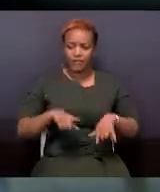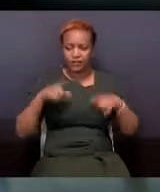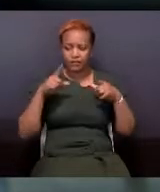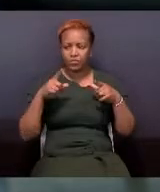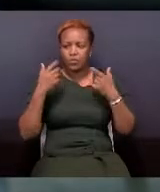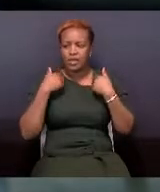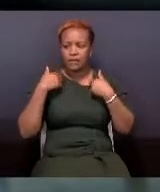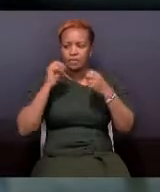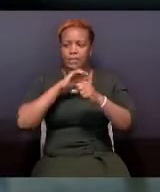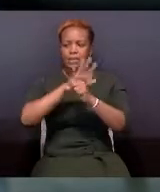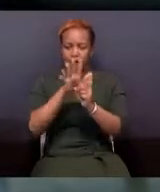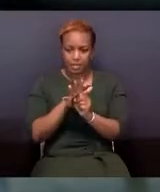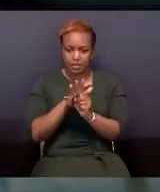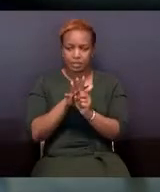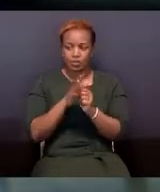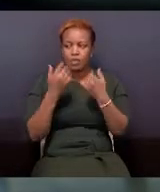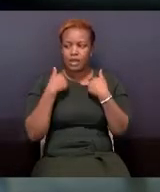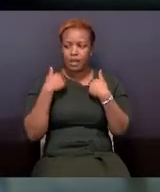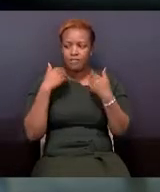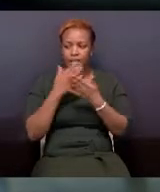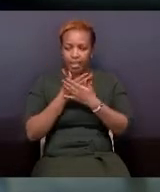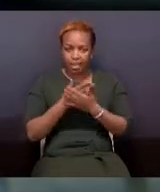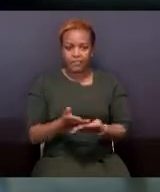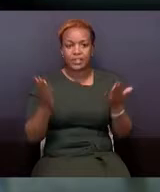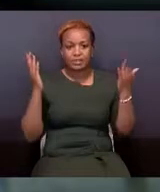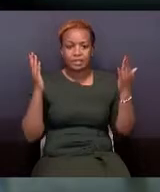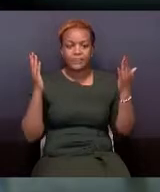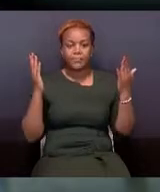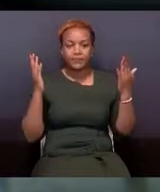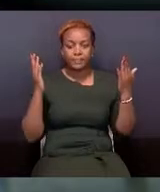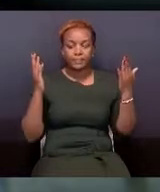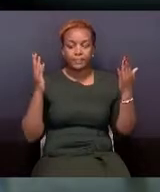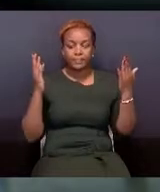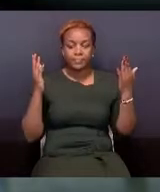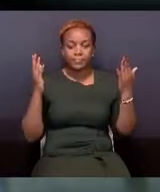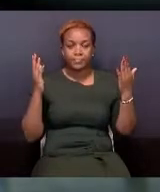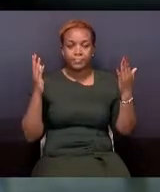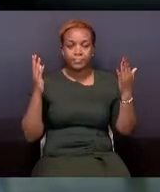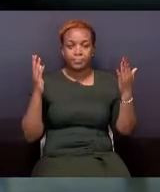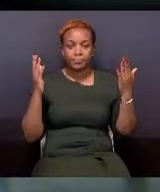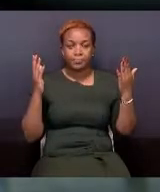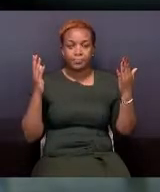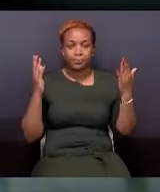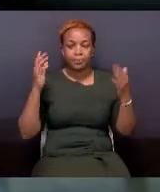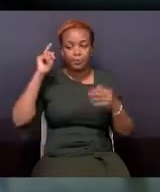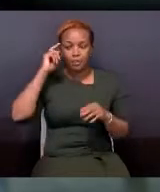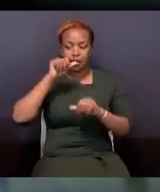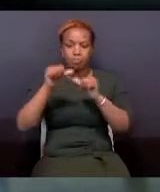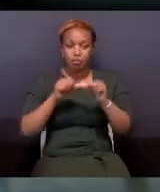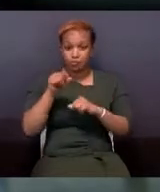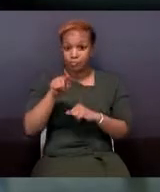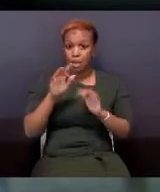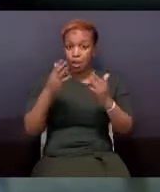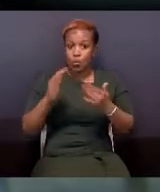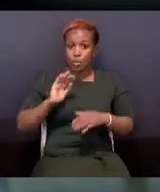a pandemic, there's everything. We are there to work with governments to think about how do we